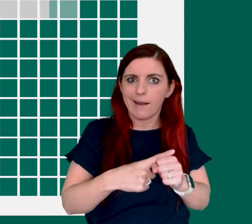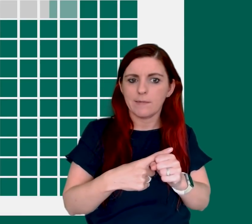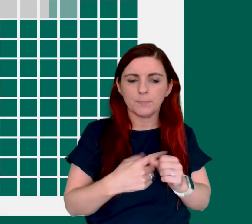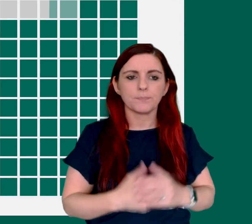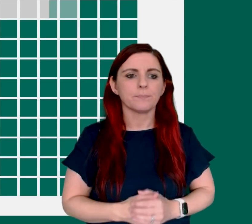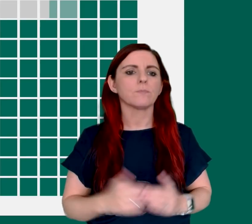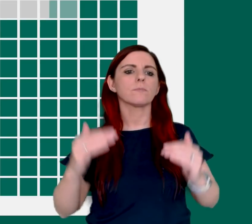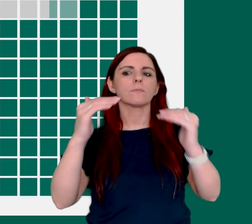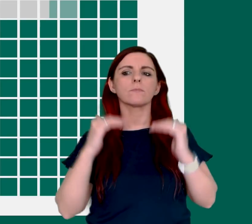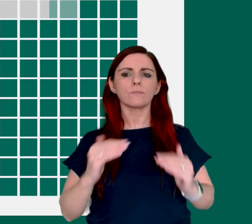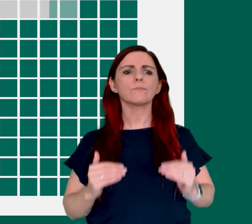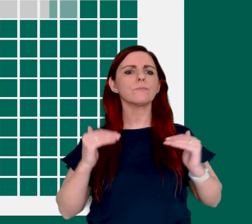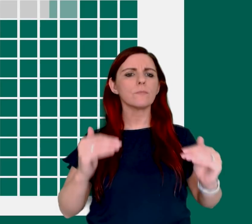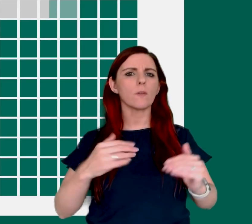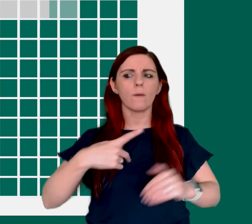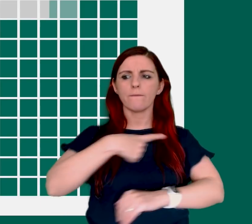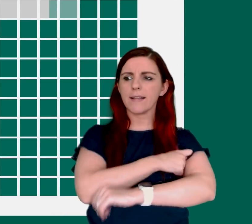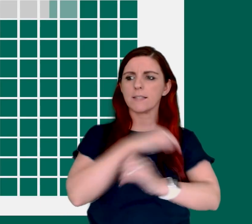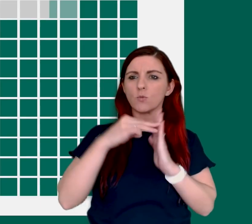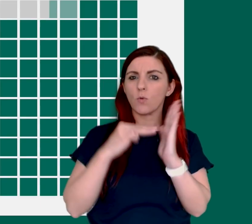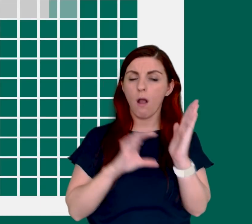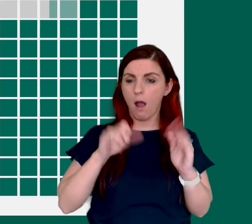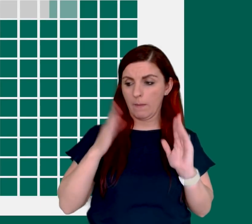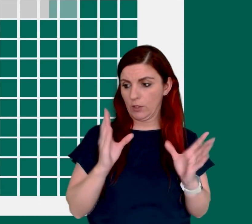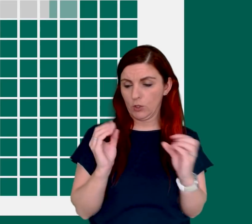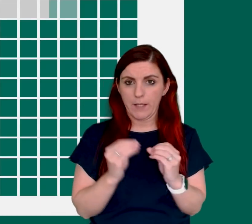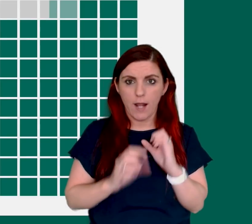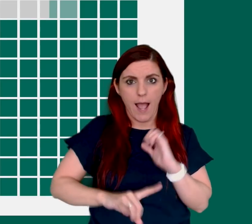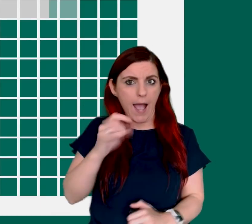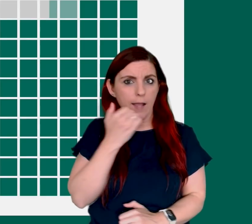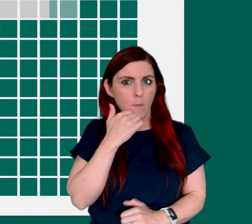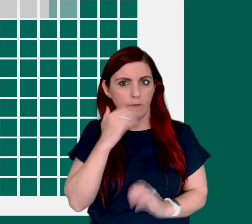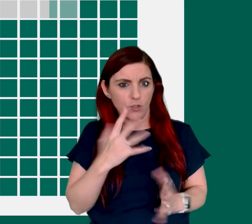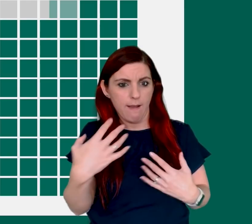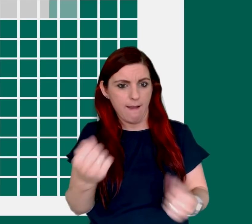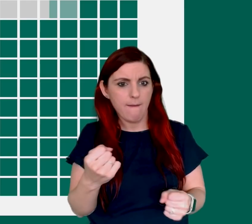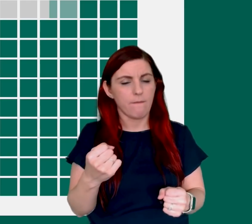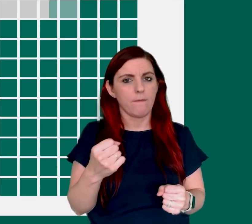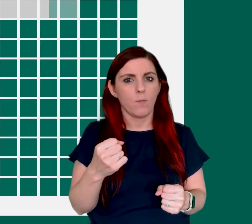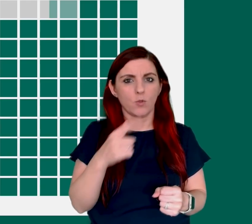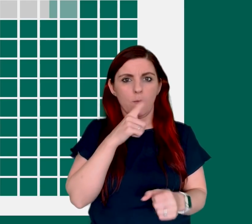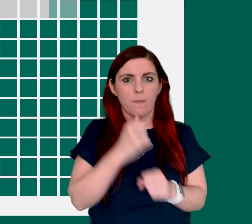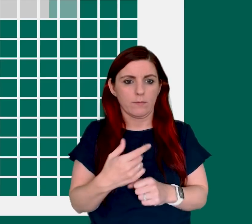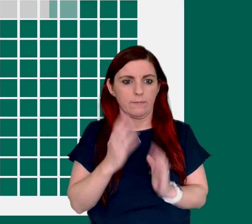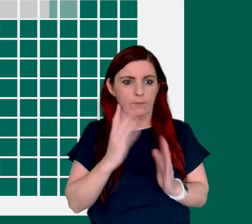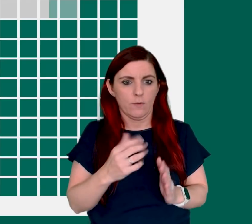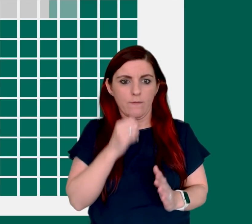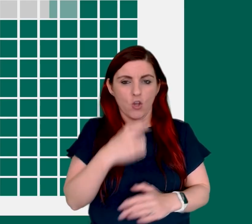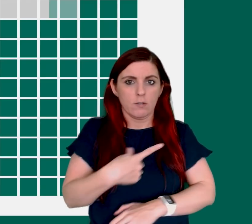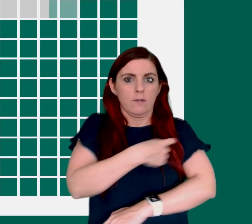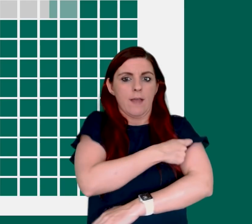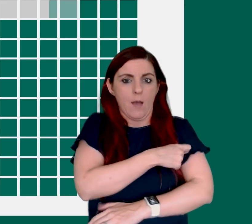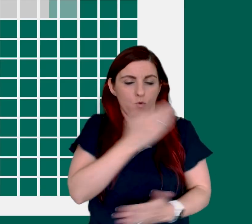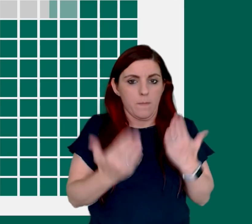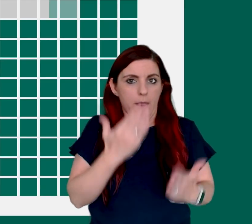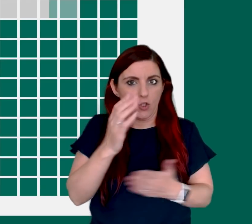on to our vaccination programme, column has again reflected just the high numbers that we've had in terms of the primary doses and our rating in Europe in that regard.